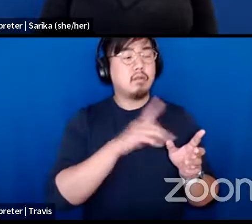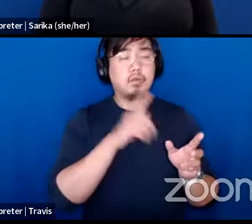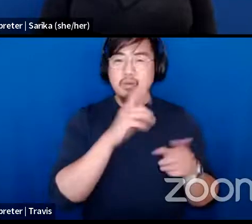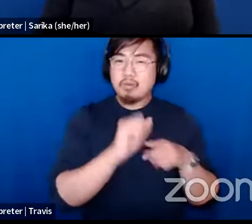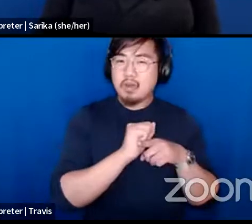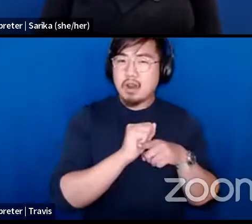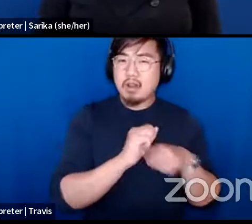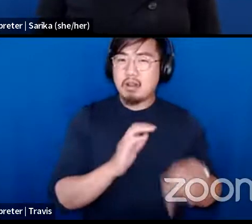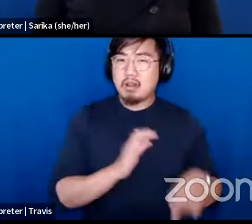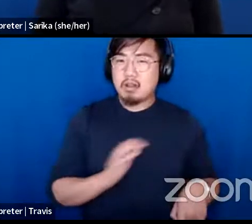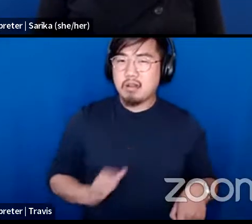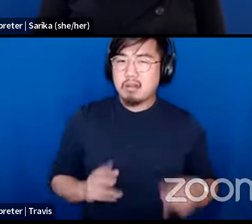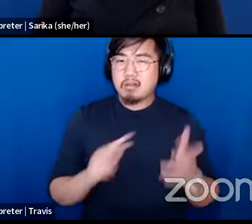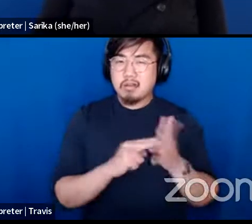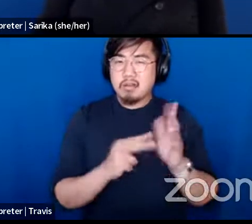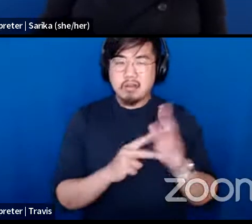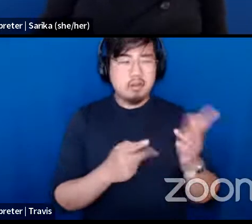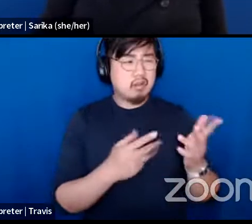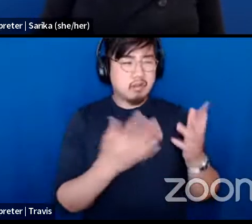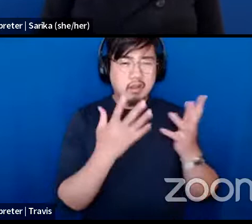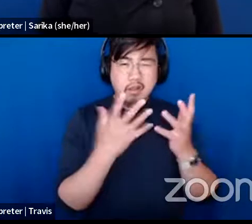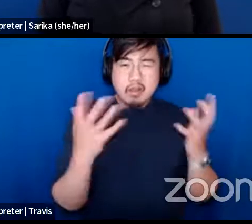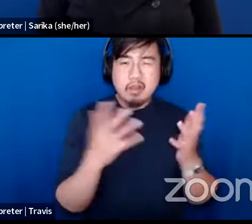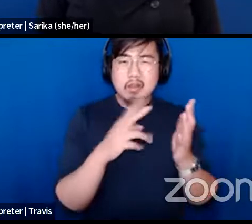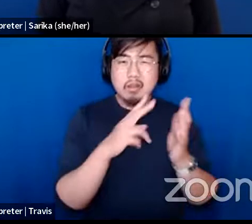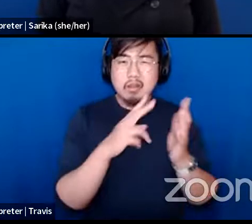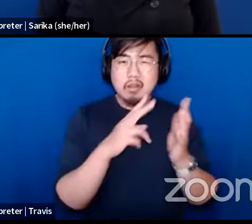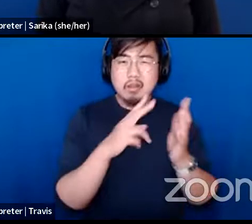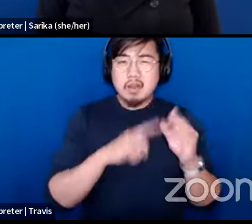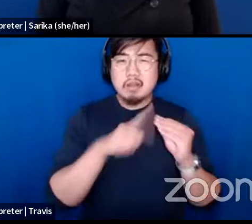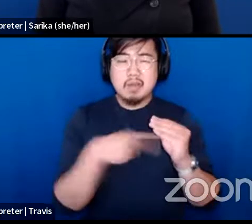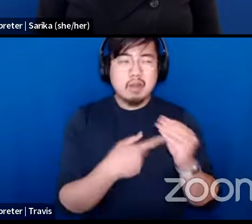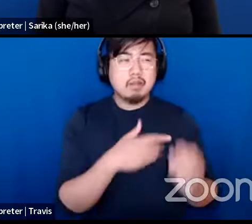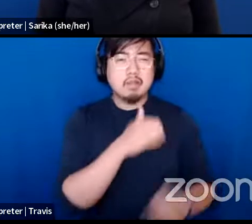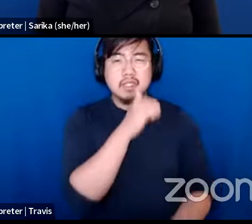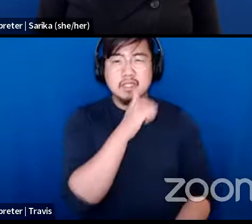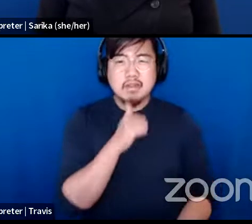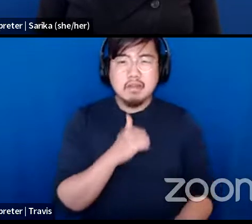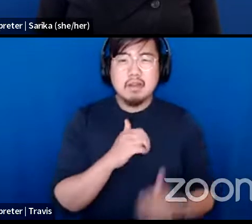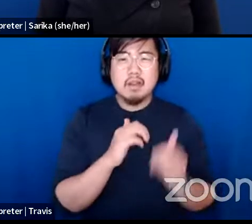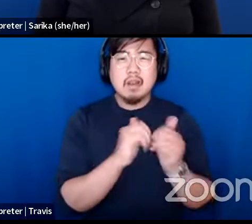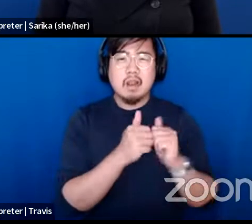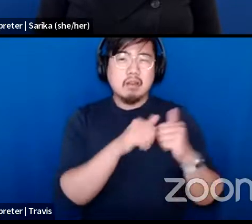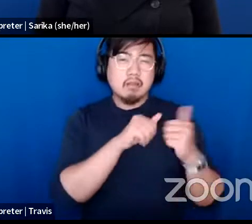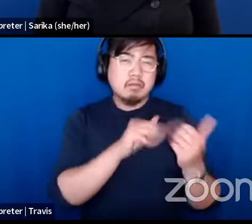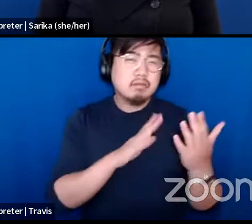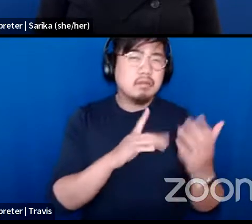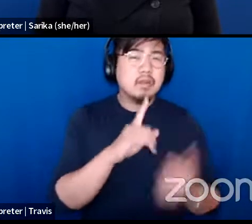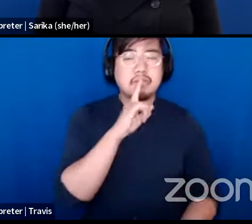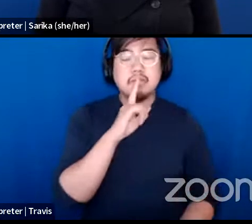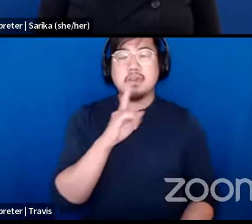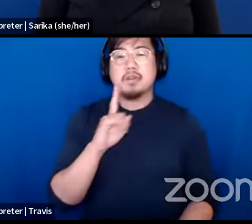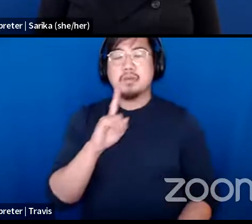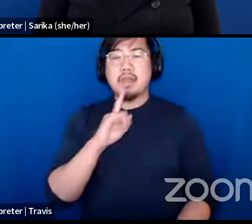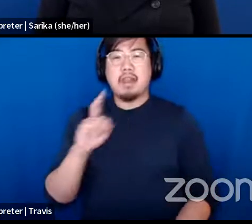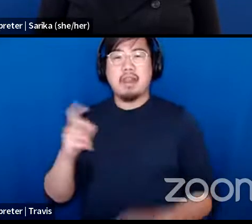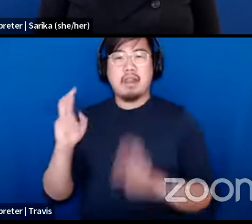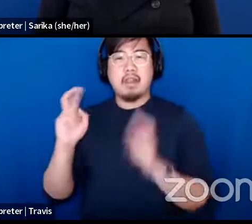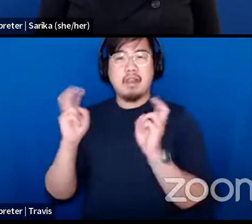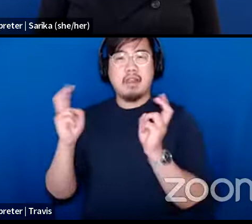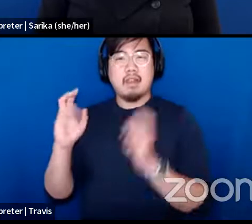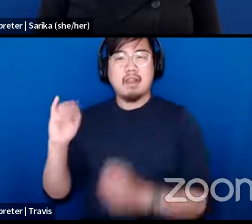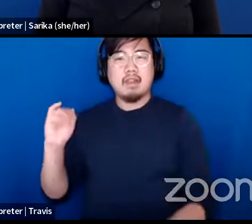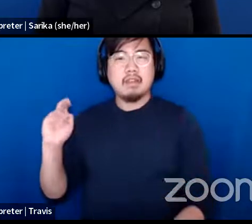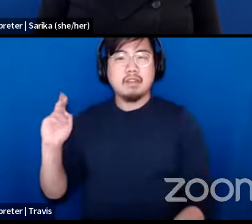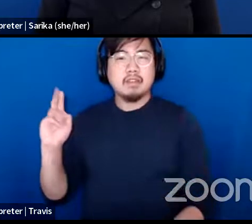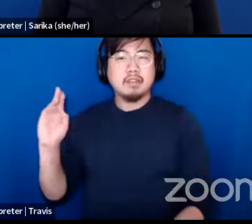explicitly, so directly. And so it strikes me that the conversation on intergenerational trauma that